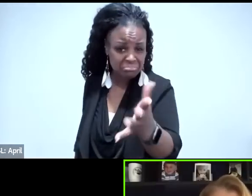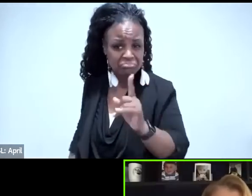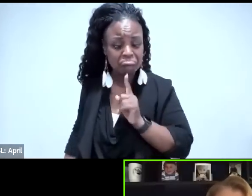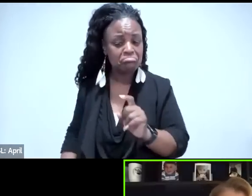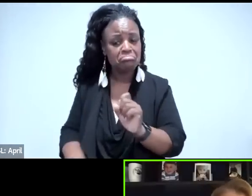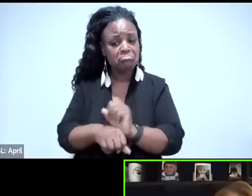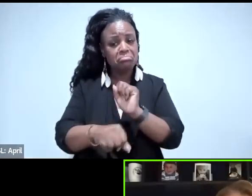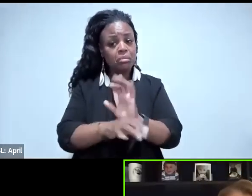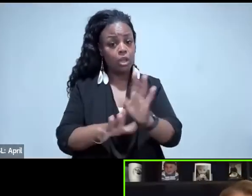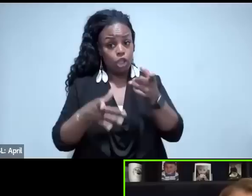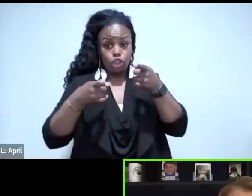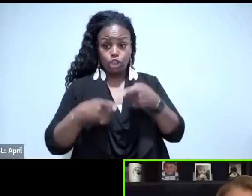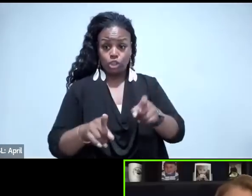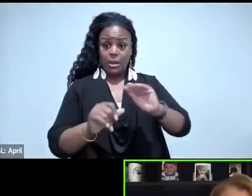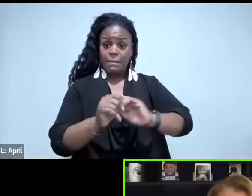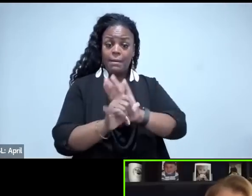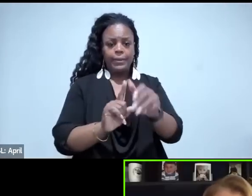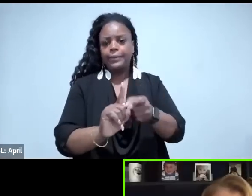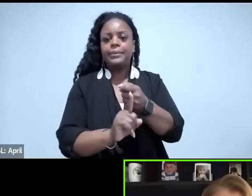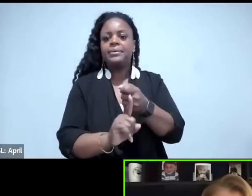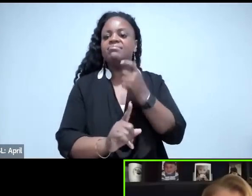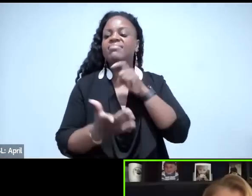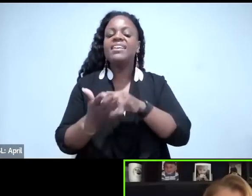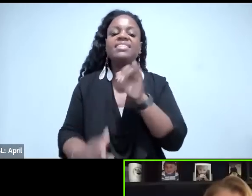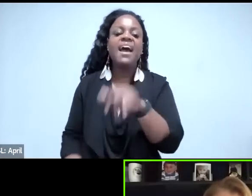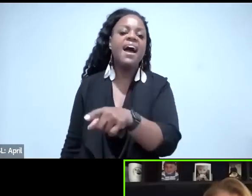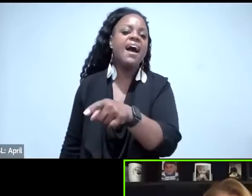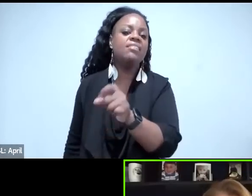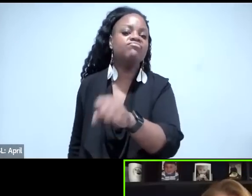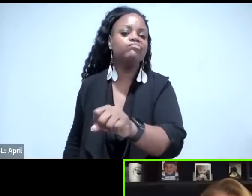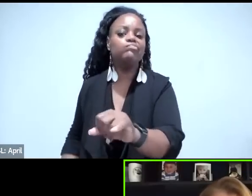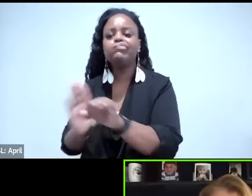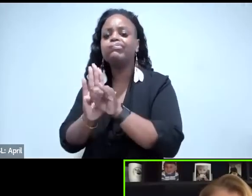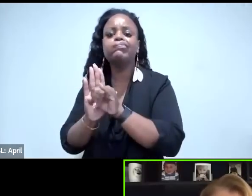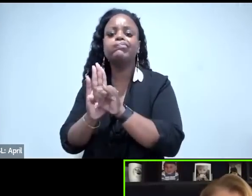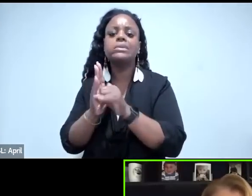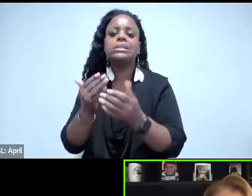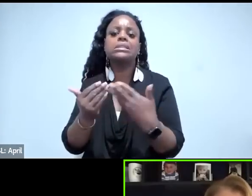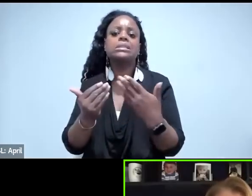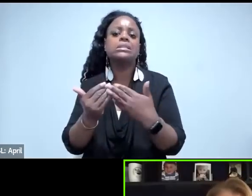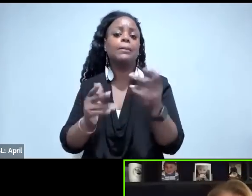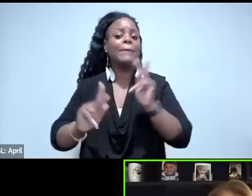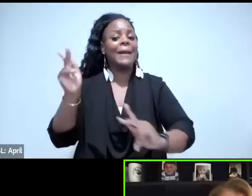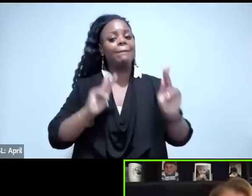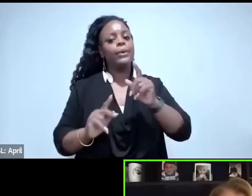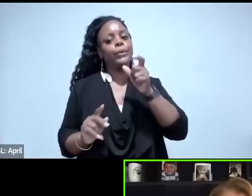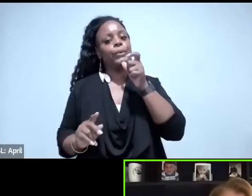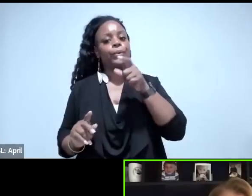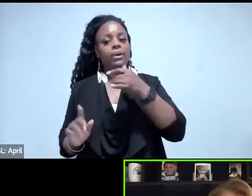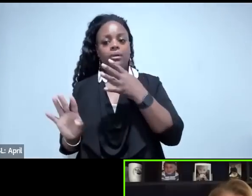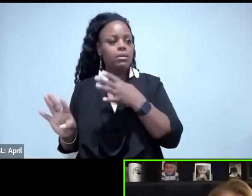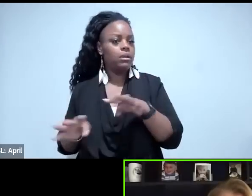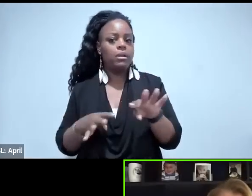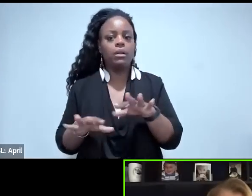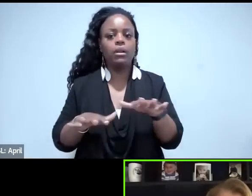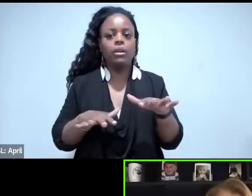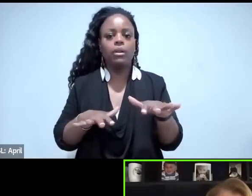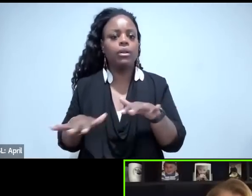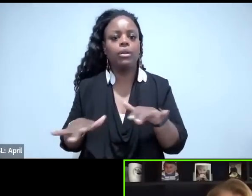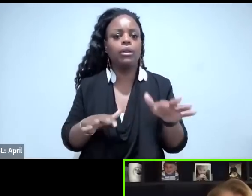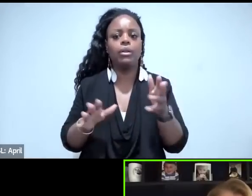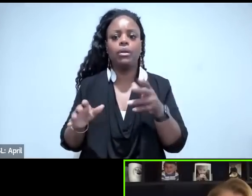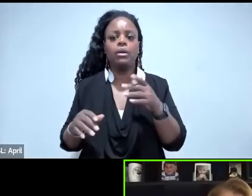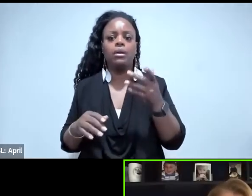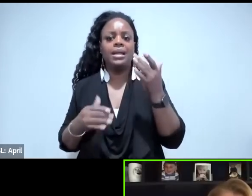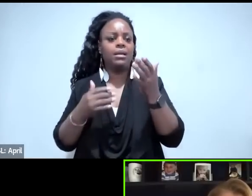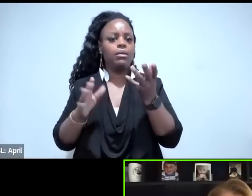apparent that working people are treated as a line item. They are treated as disposable, that in every single industry, all of